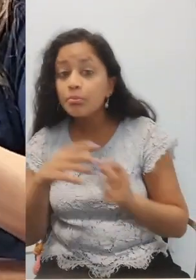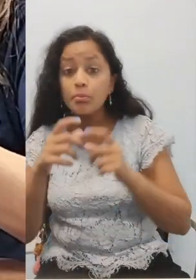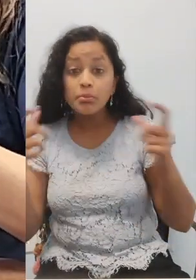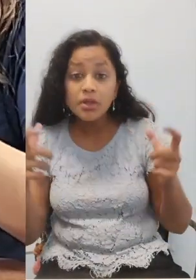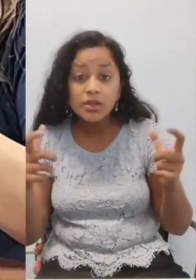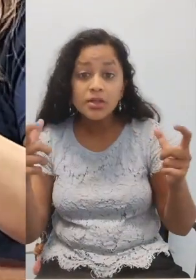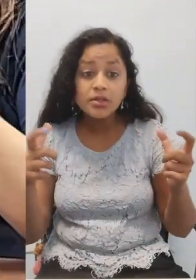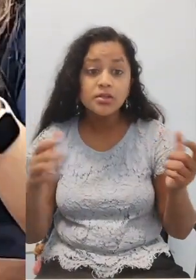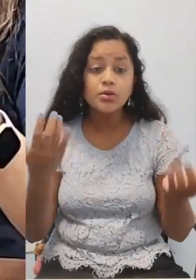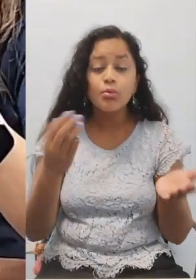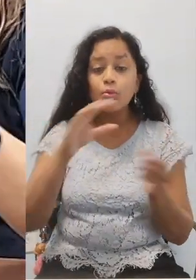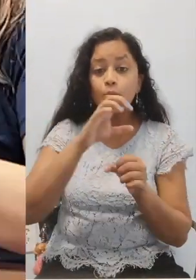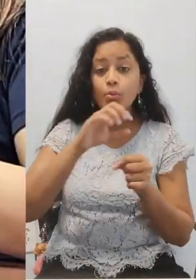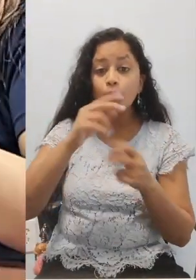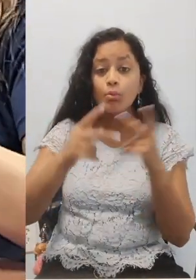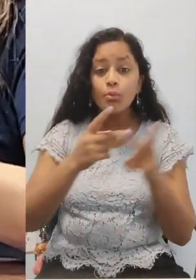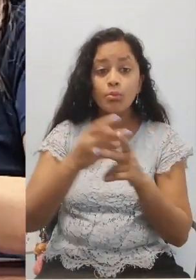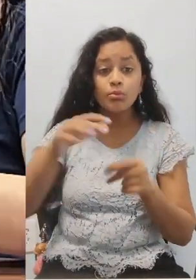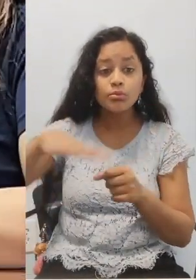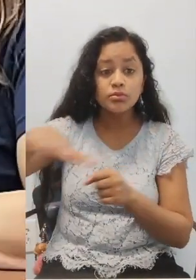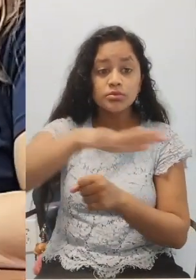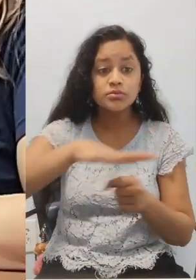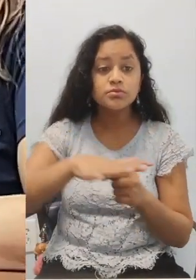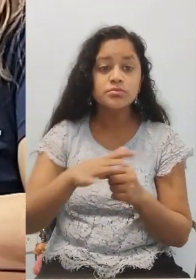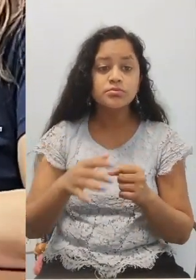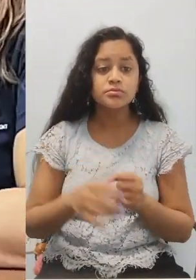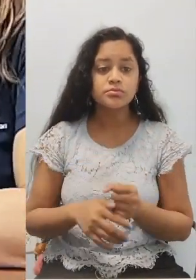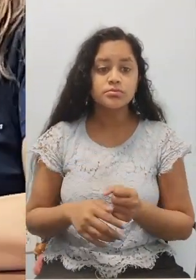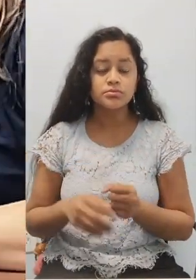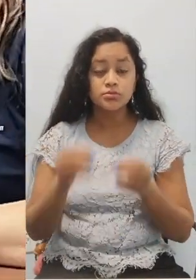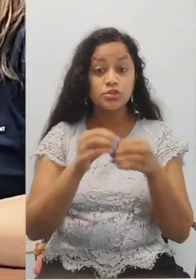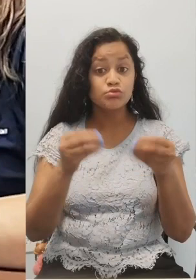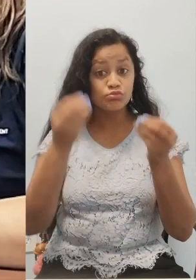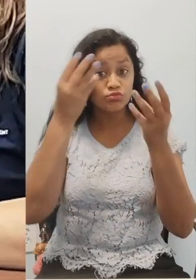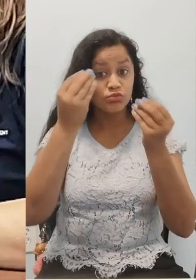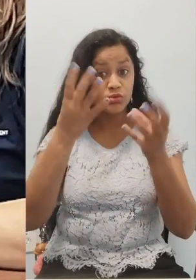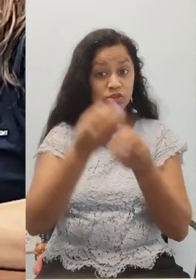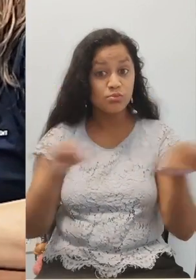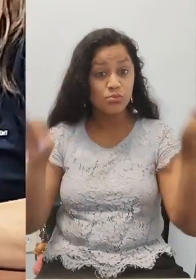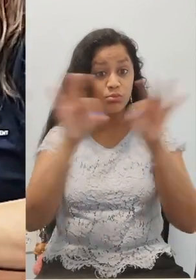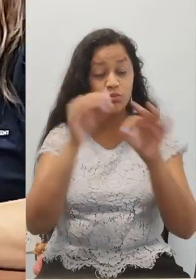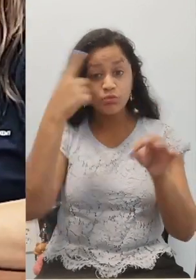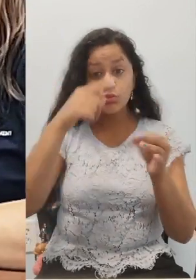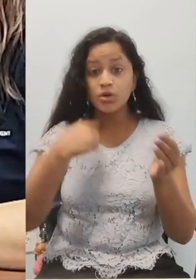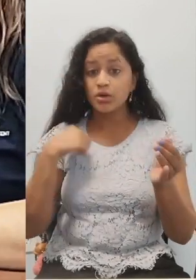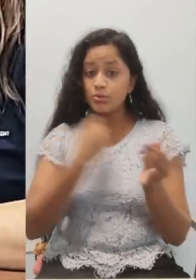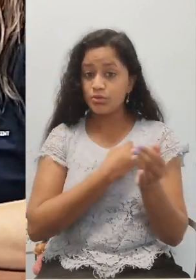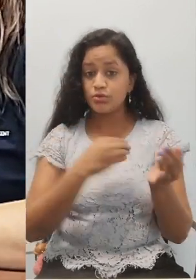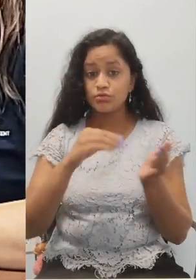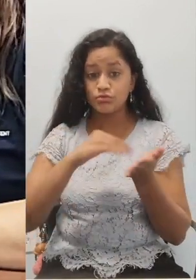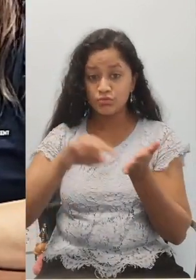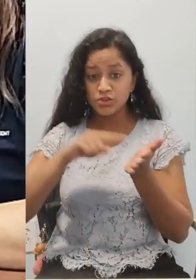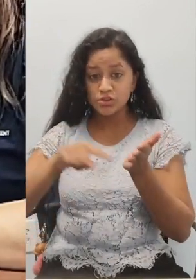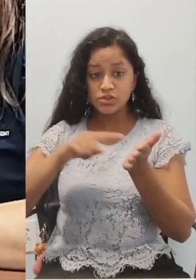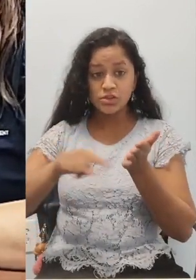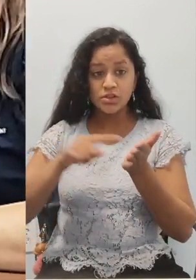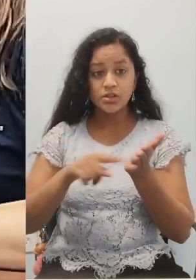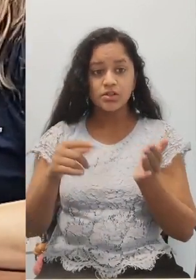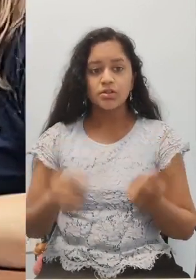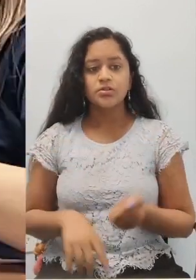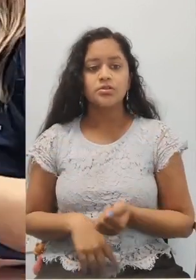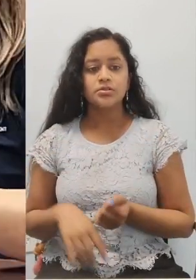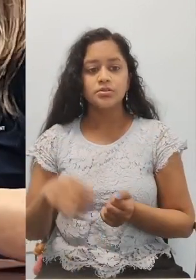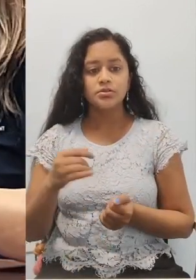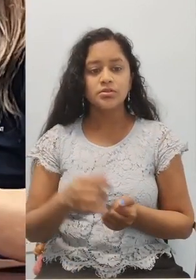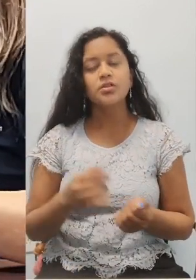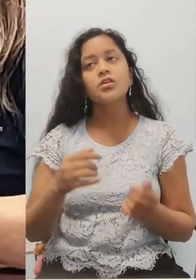female, a male, how big was it, what species is it. All these biological information is quite important for our shark research. So